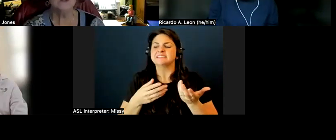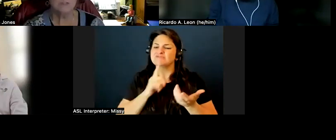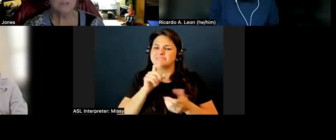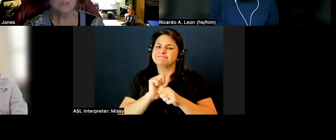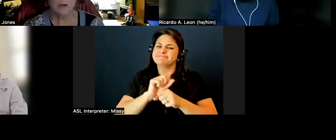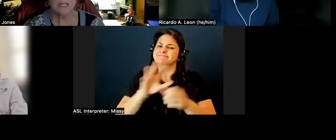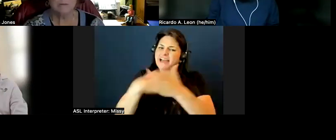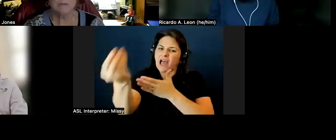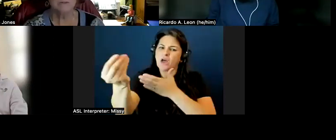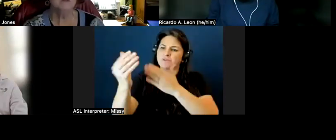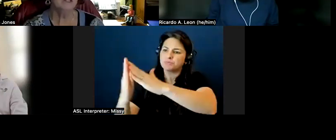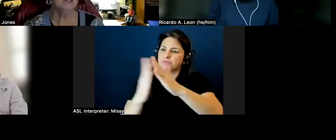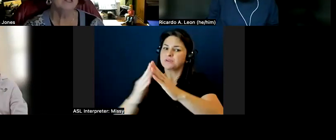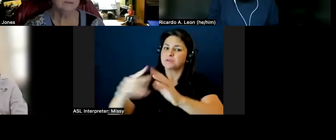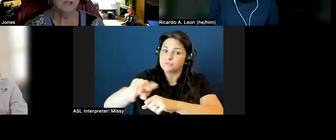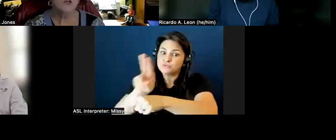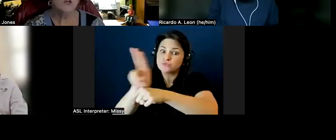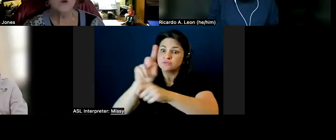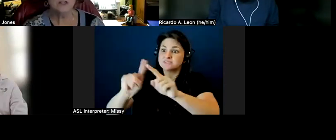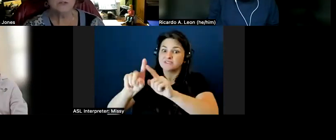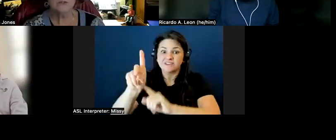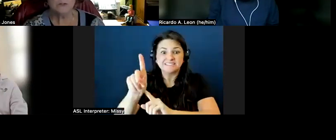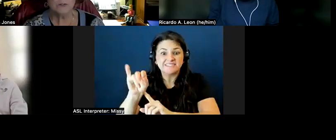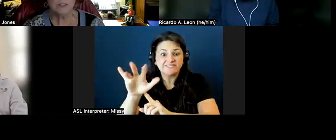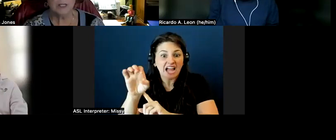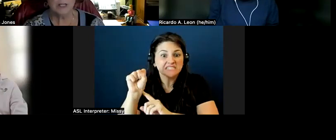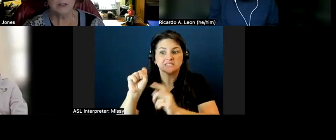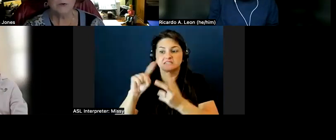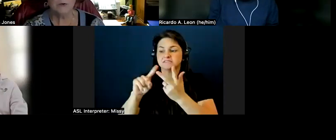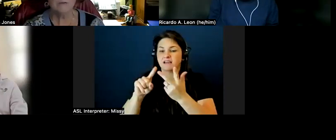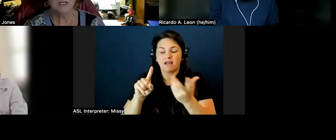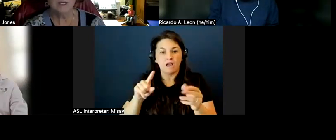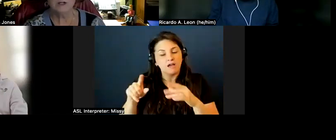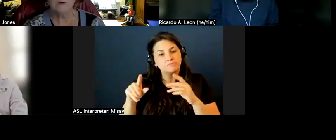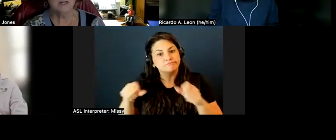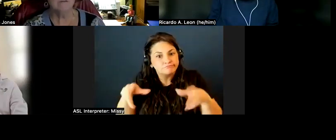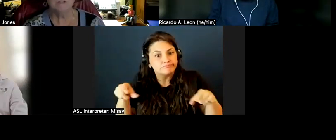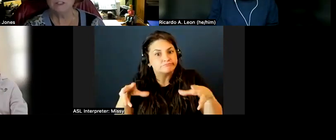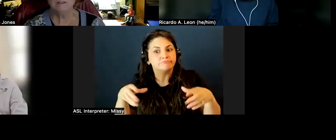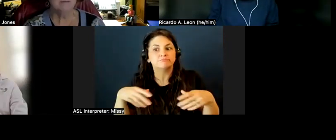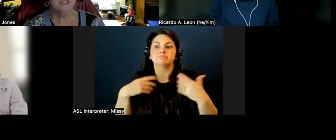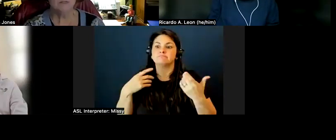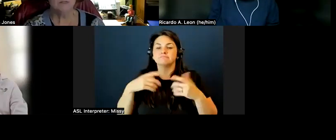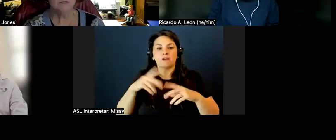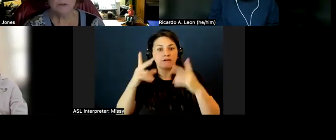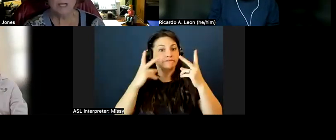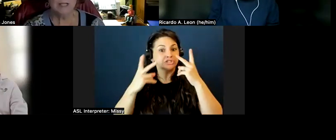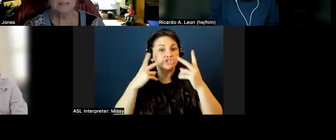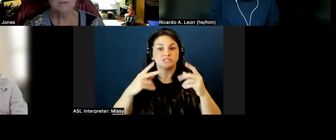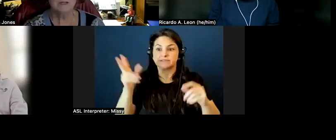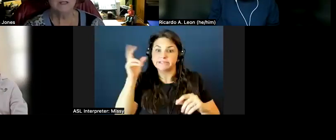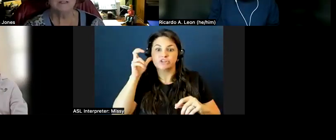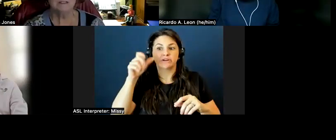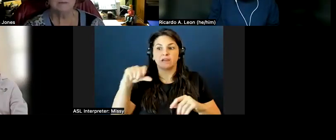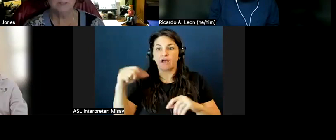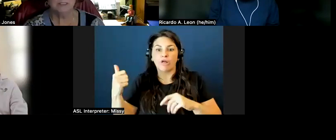are users of a variety of different mobility devices, who are users and who have, vision, hearing, and other kinds